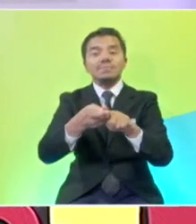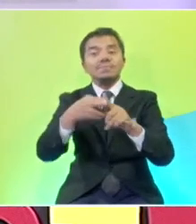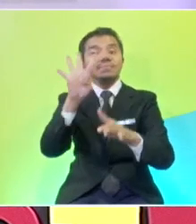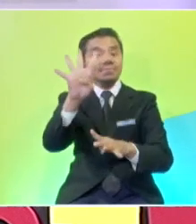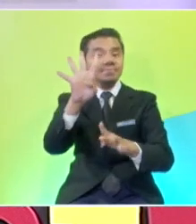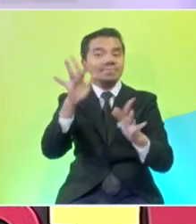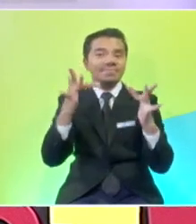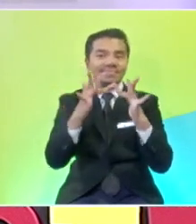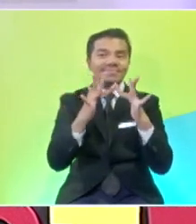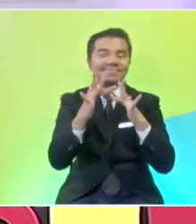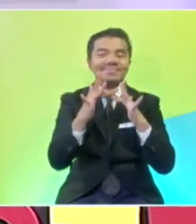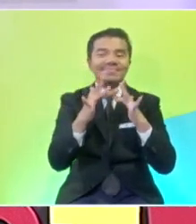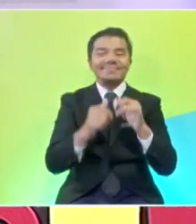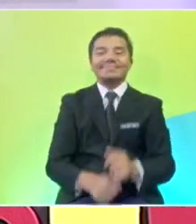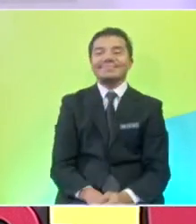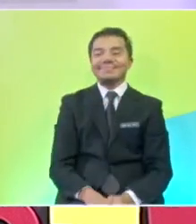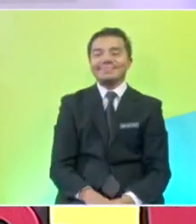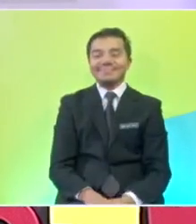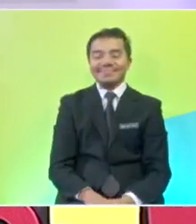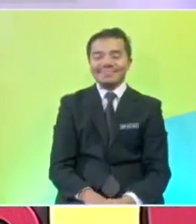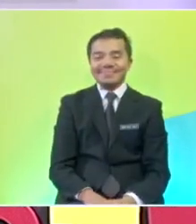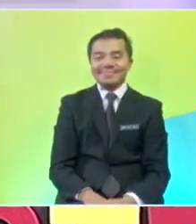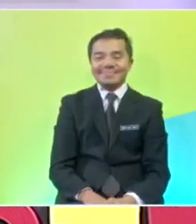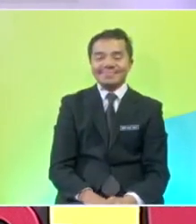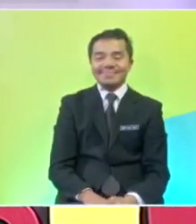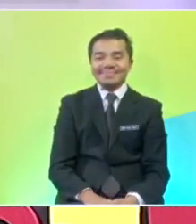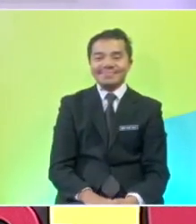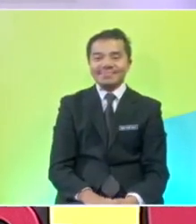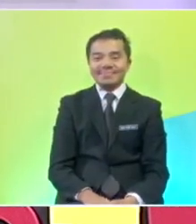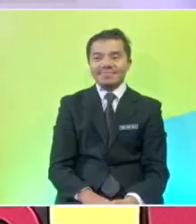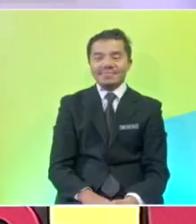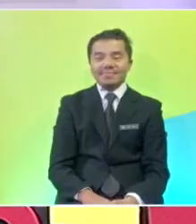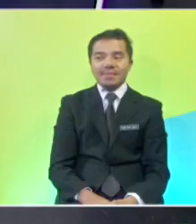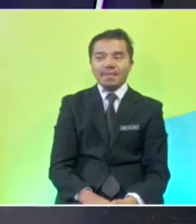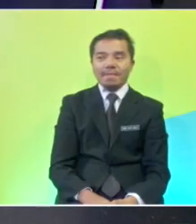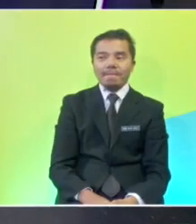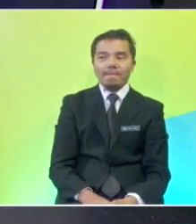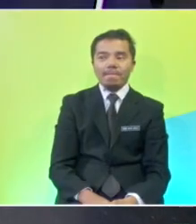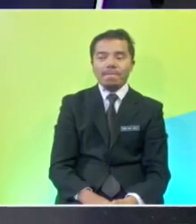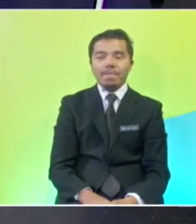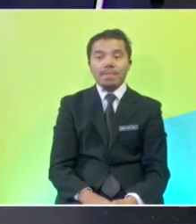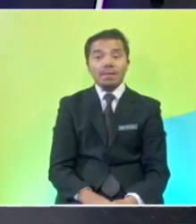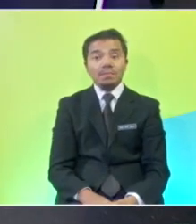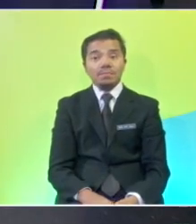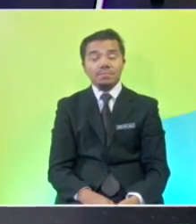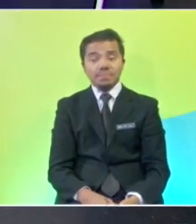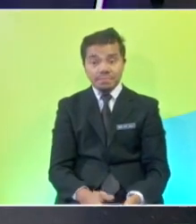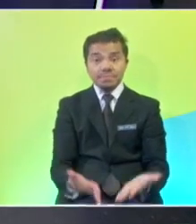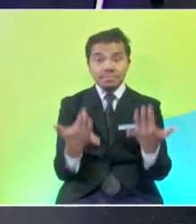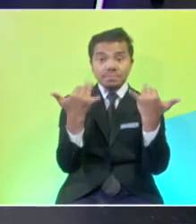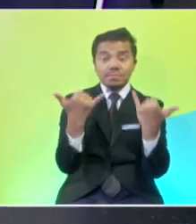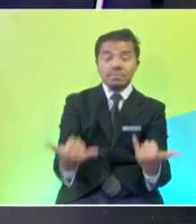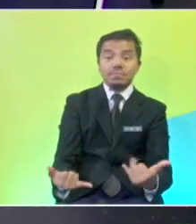wave. Yeah, there they are. Okay, we're all ready for today's class. Well, Miss Devi, what are we going to learn in this next segment?